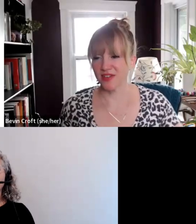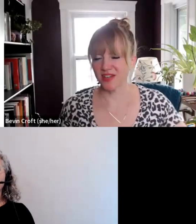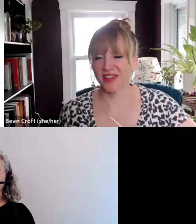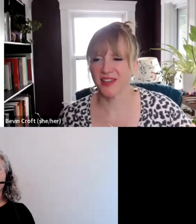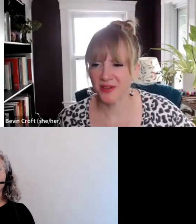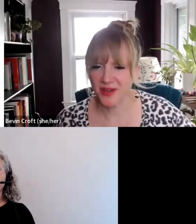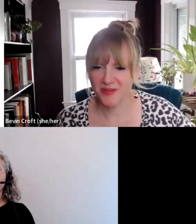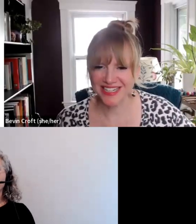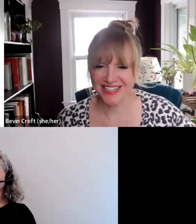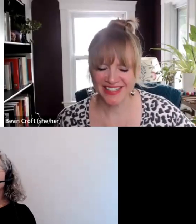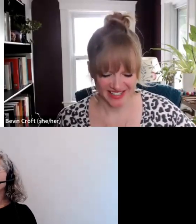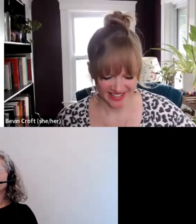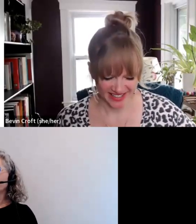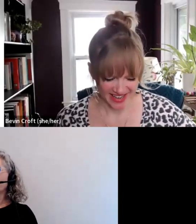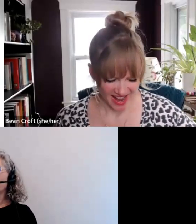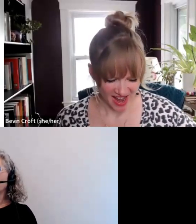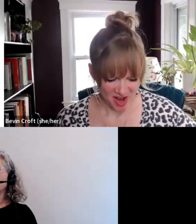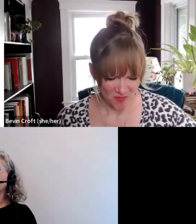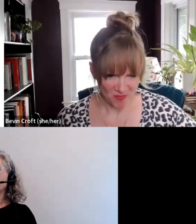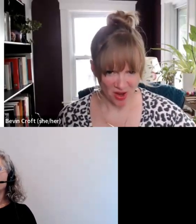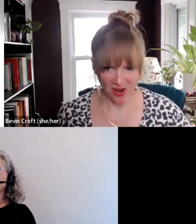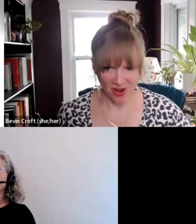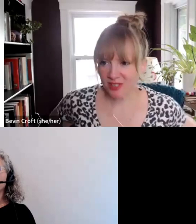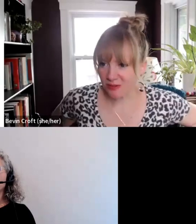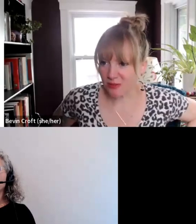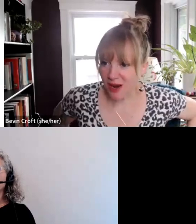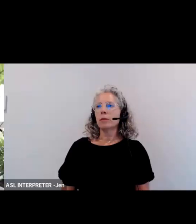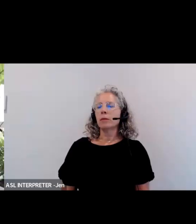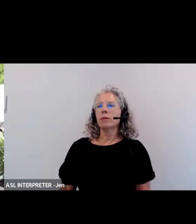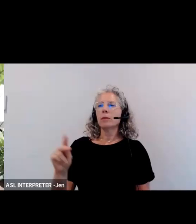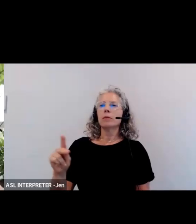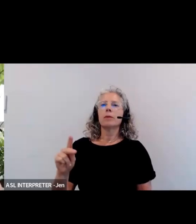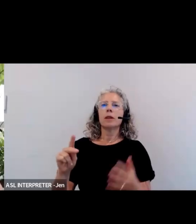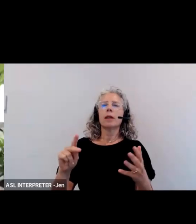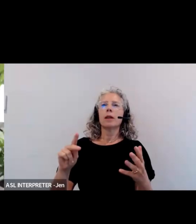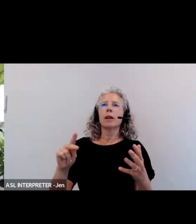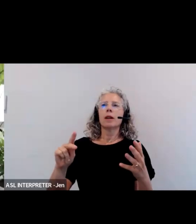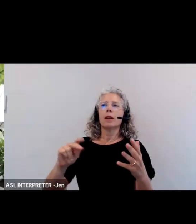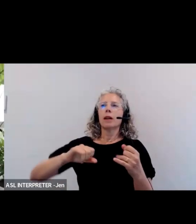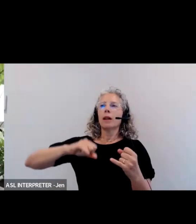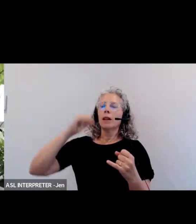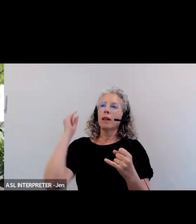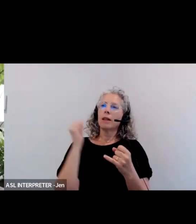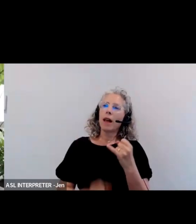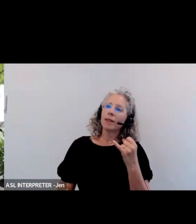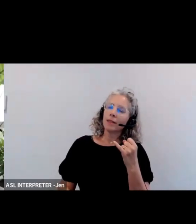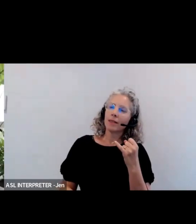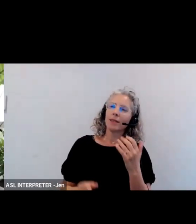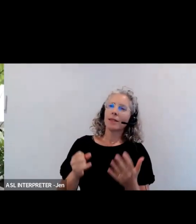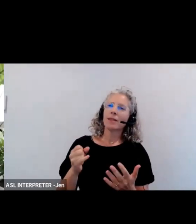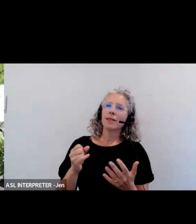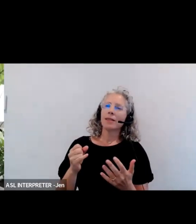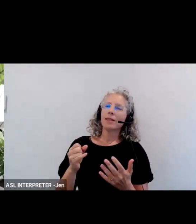This is Bevan. Thank you, Ebony. All right, rounding us out this afternoon